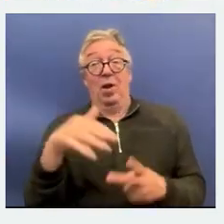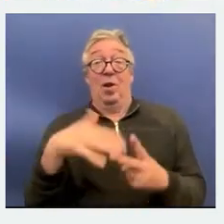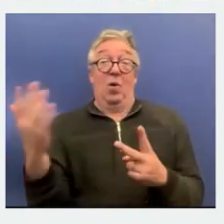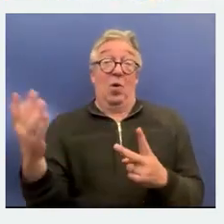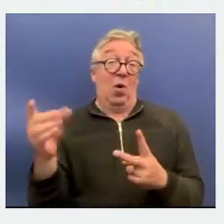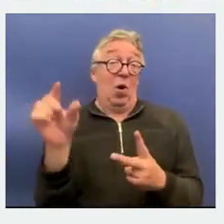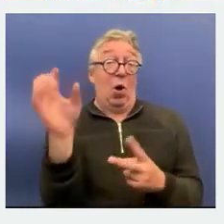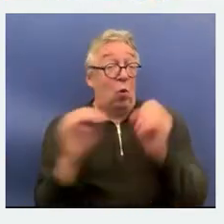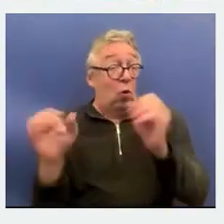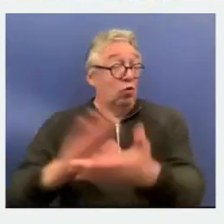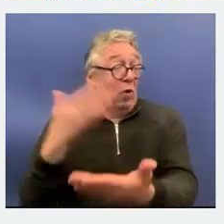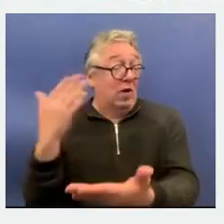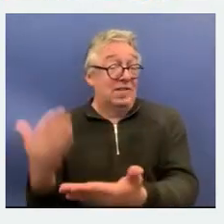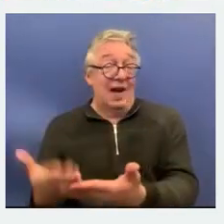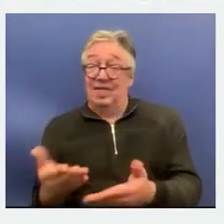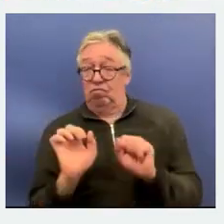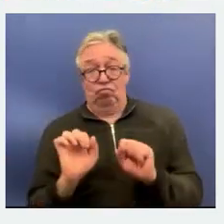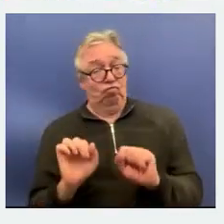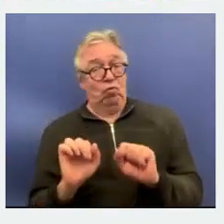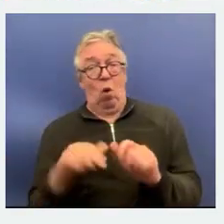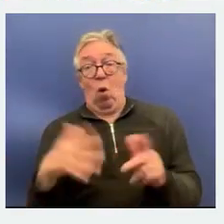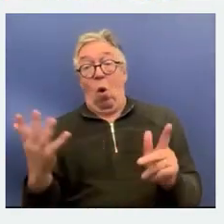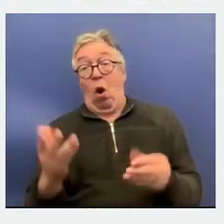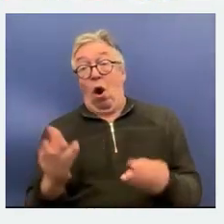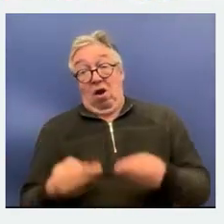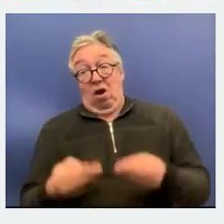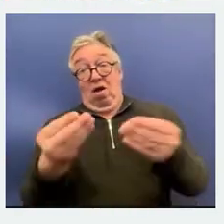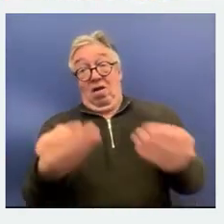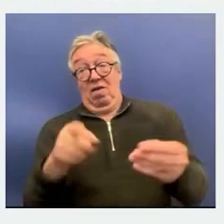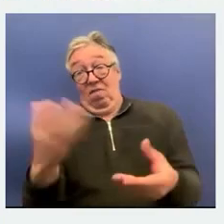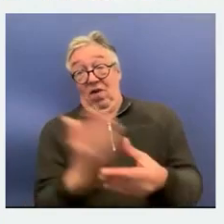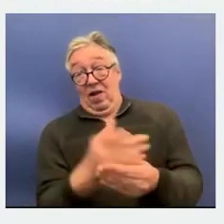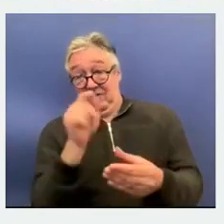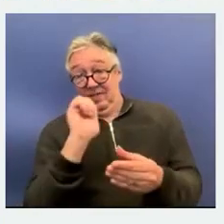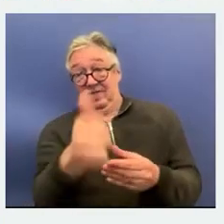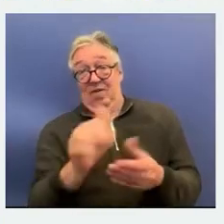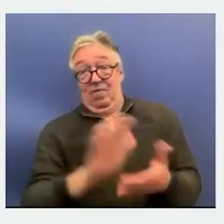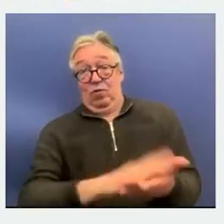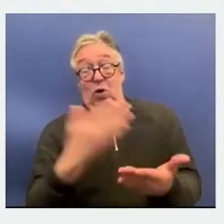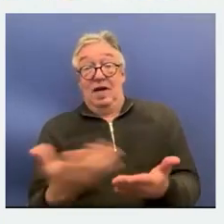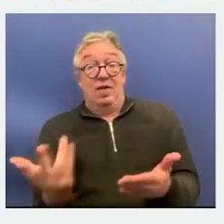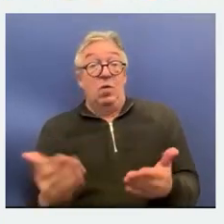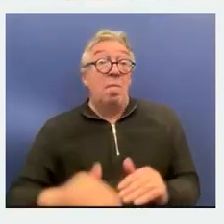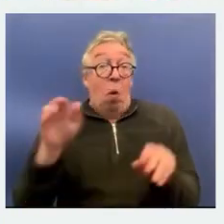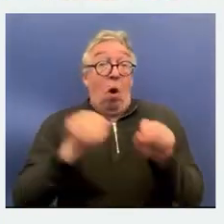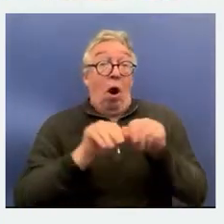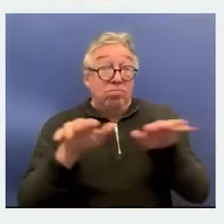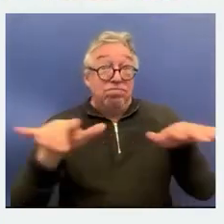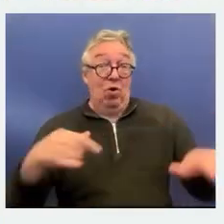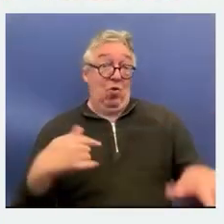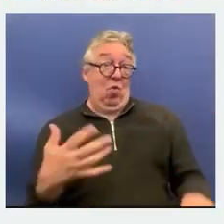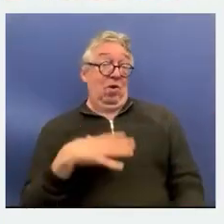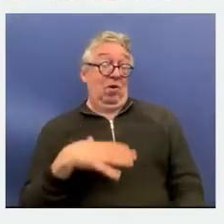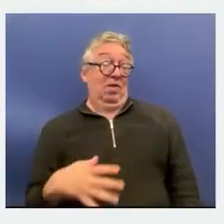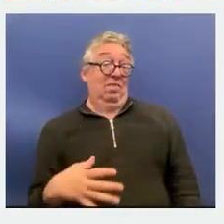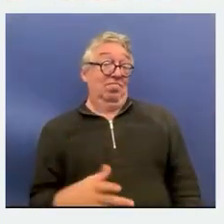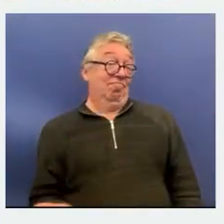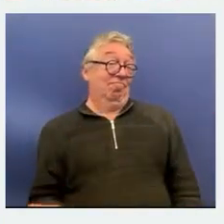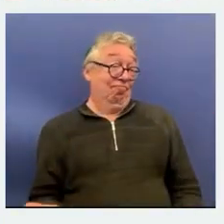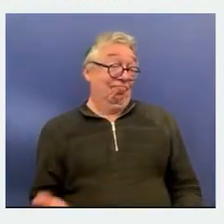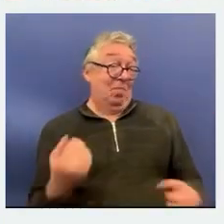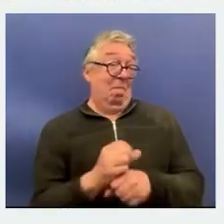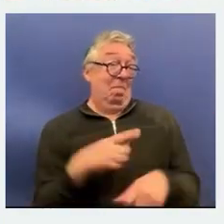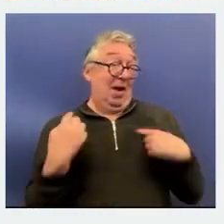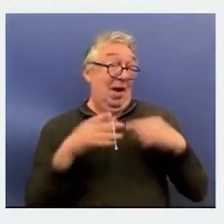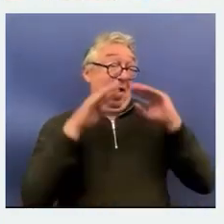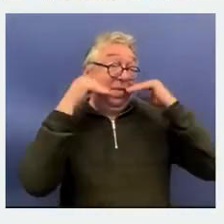or we can get you the files to do that, that's fine. The more people who use it in their classrooms, the happier we are. So please contact us if you